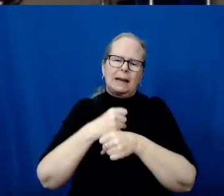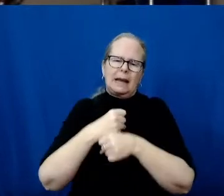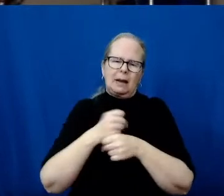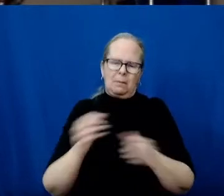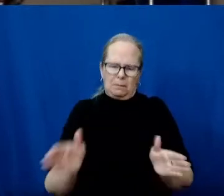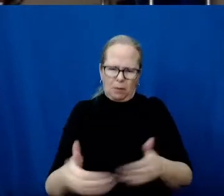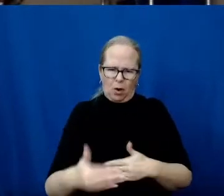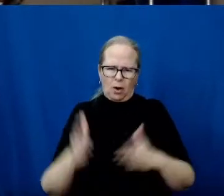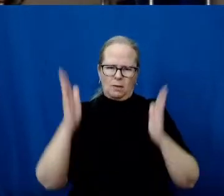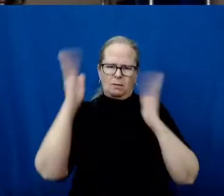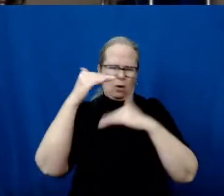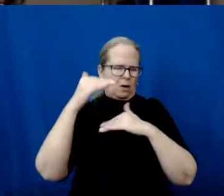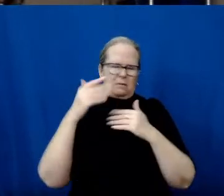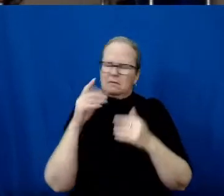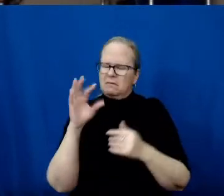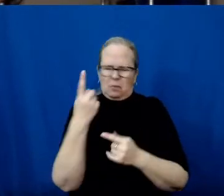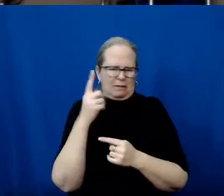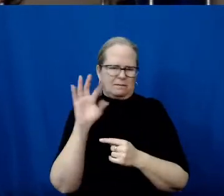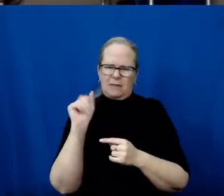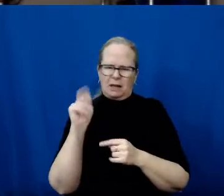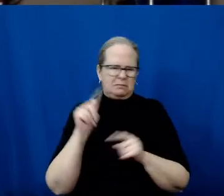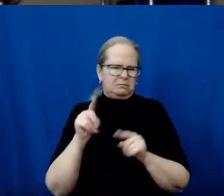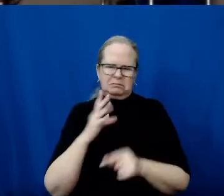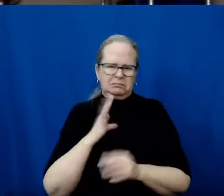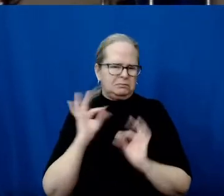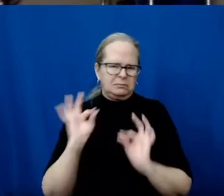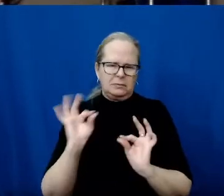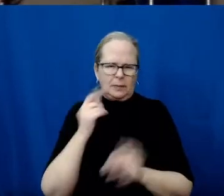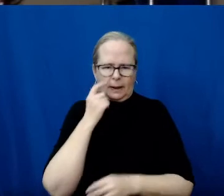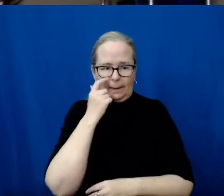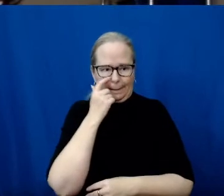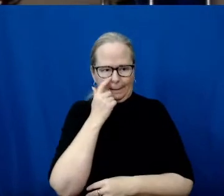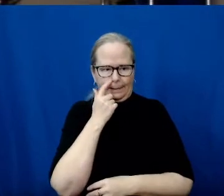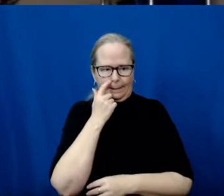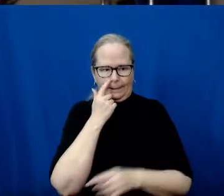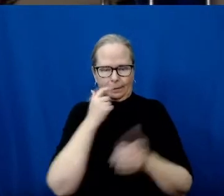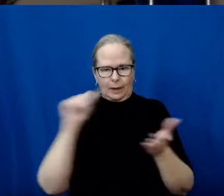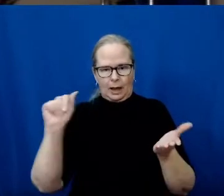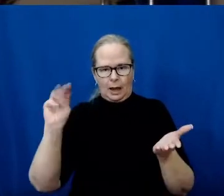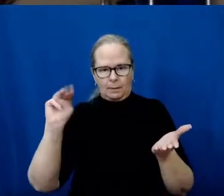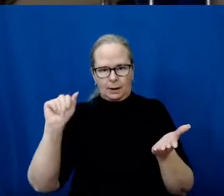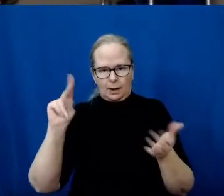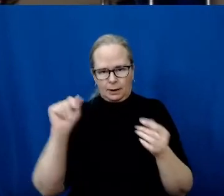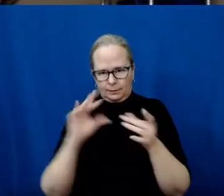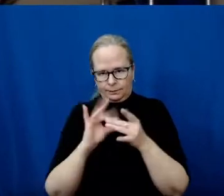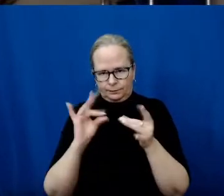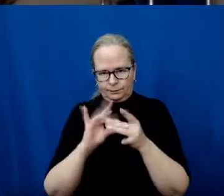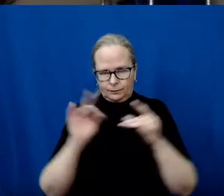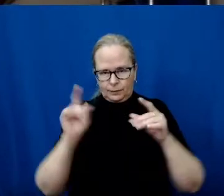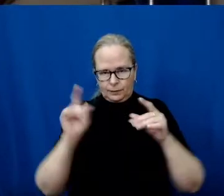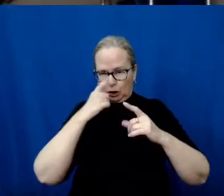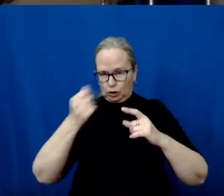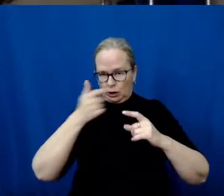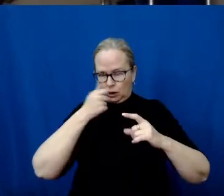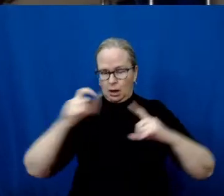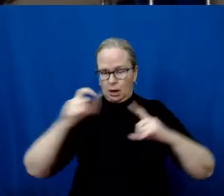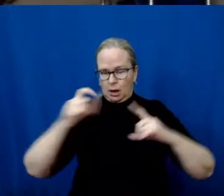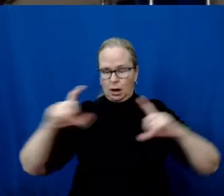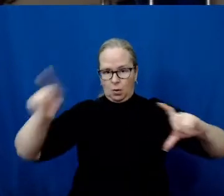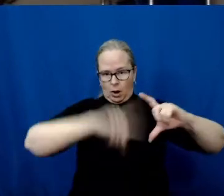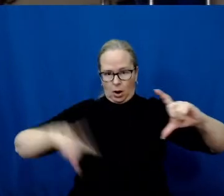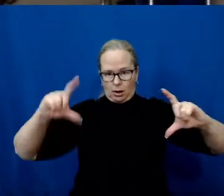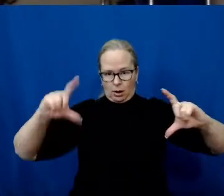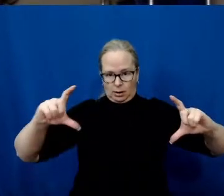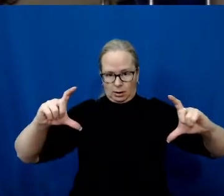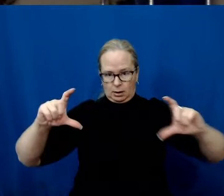that it actually is a lower frequency sound than the box fan. Yes. And so that does help with that irritation of